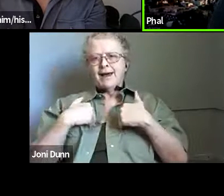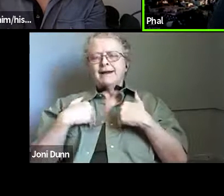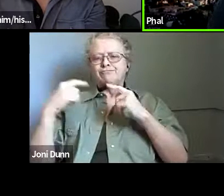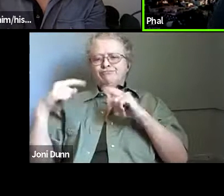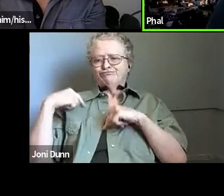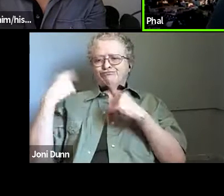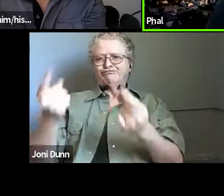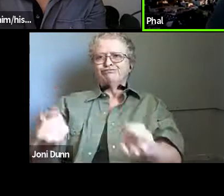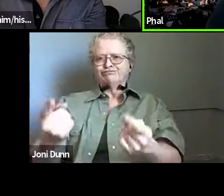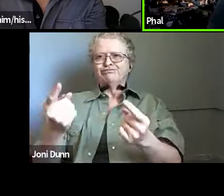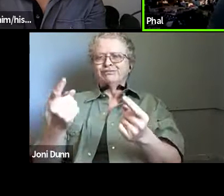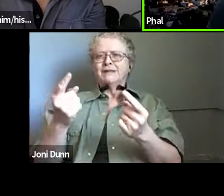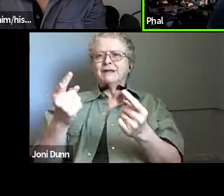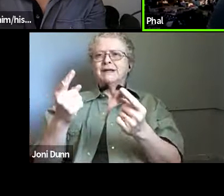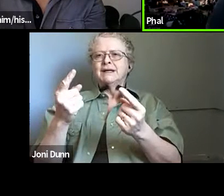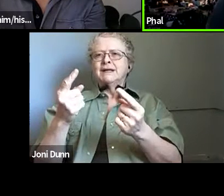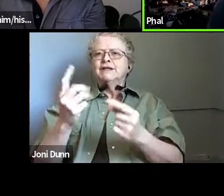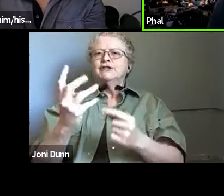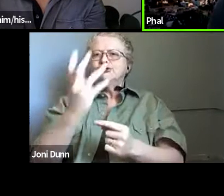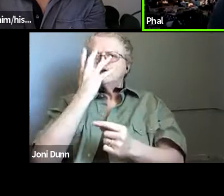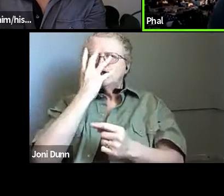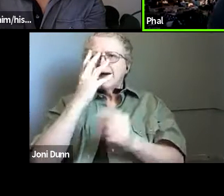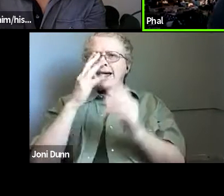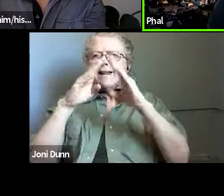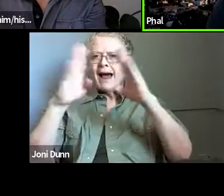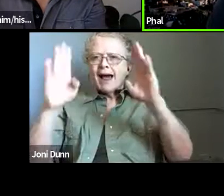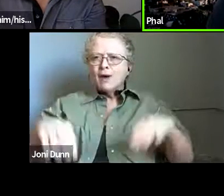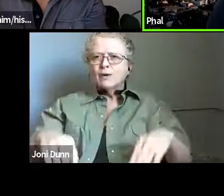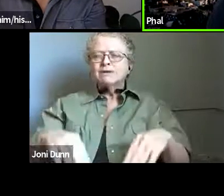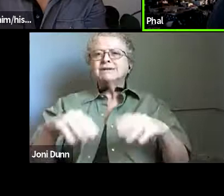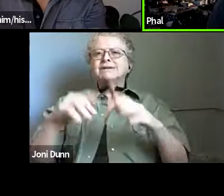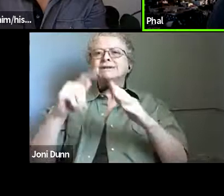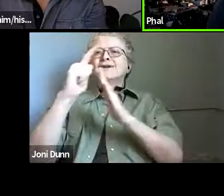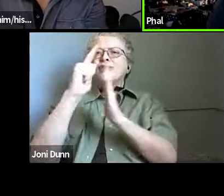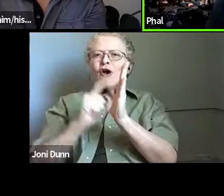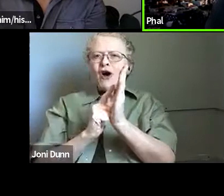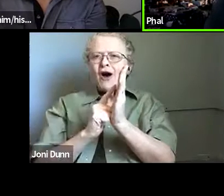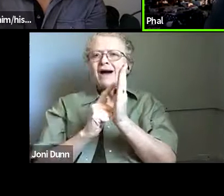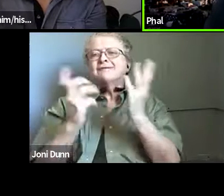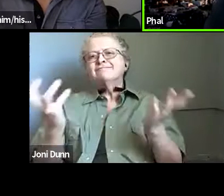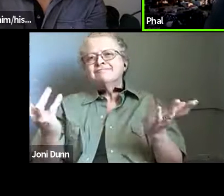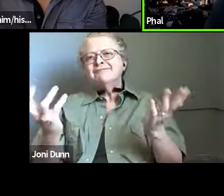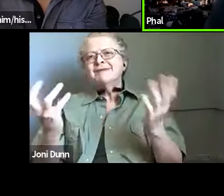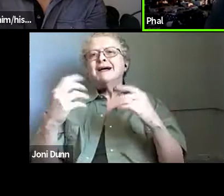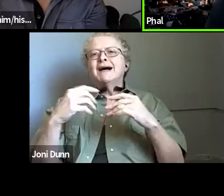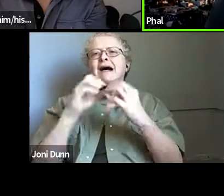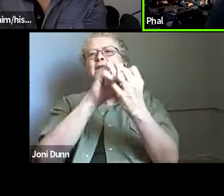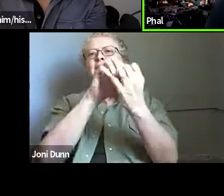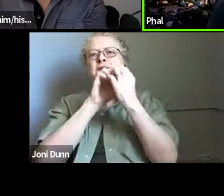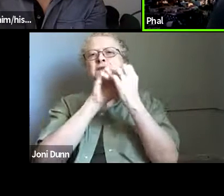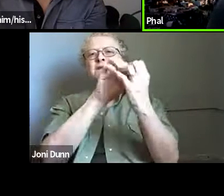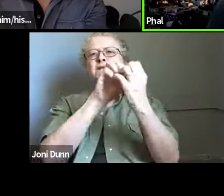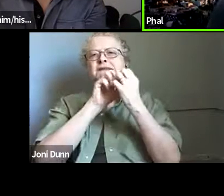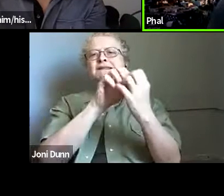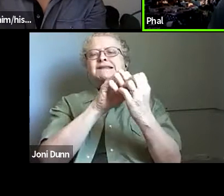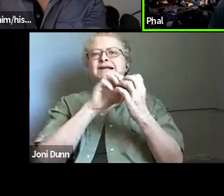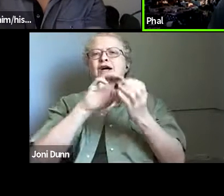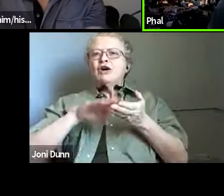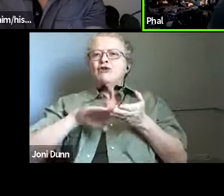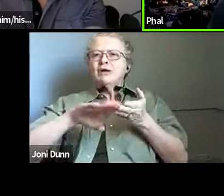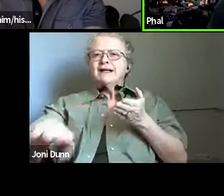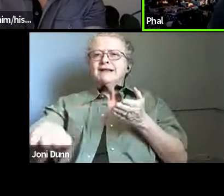was more like jailhouse lawyering, right? And so I used those skills to litigate, end up being able to get my release again through a